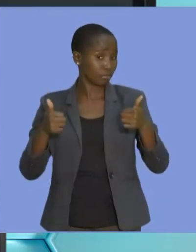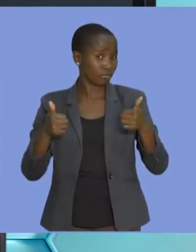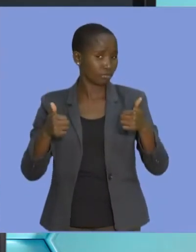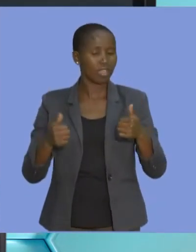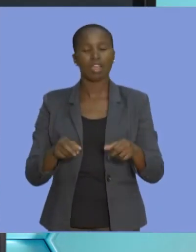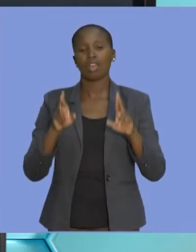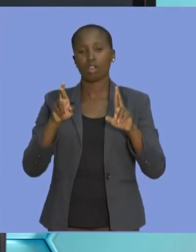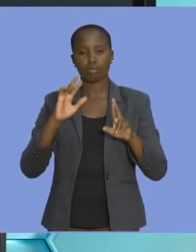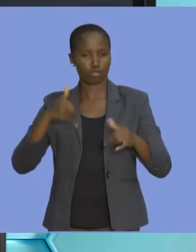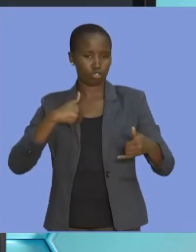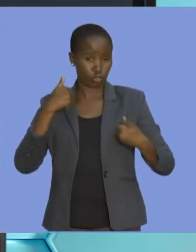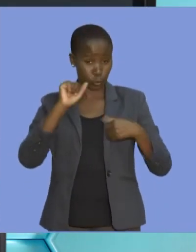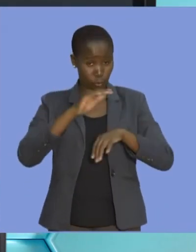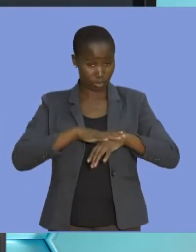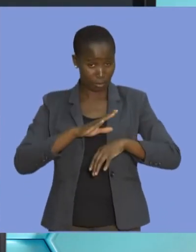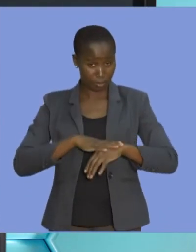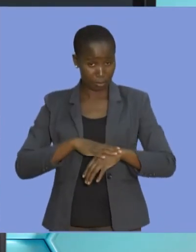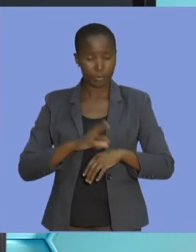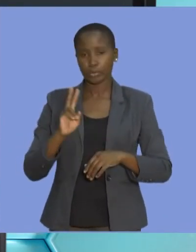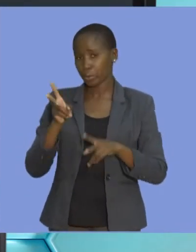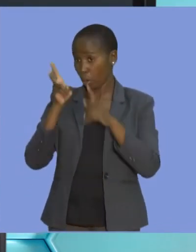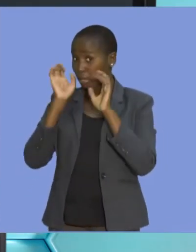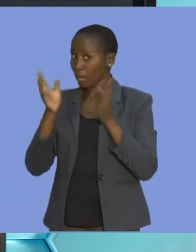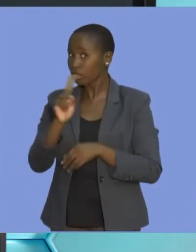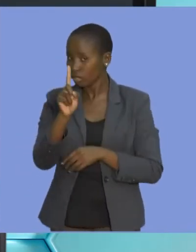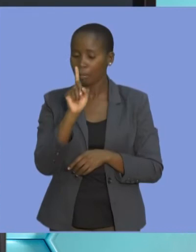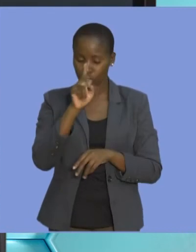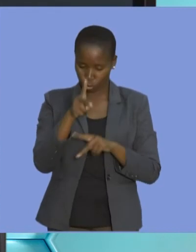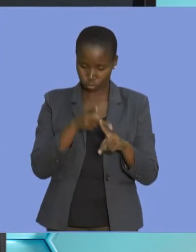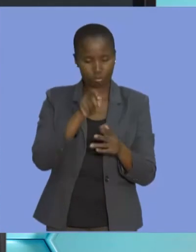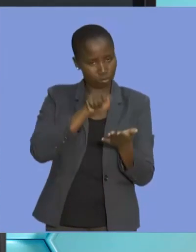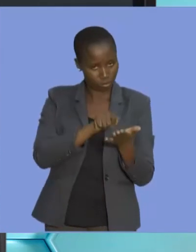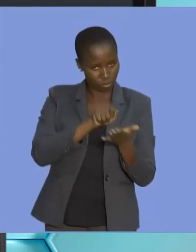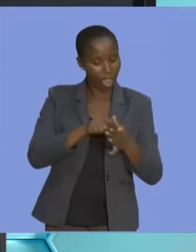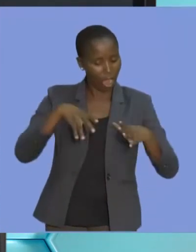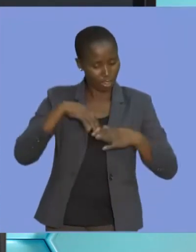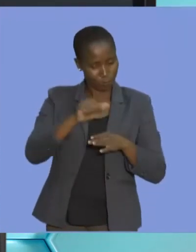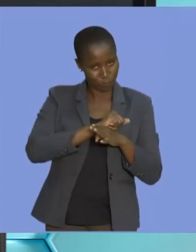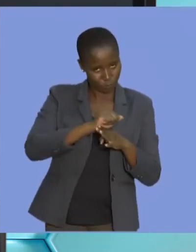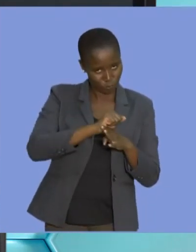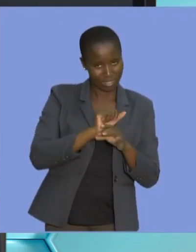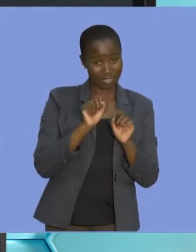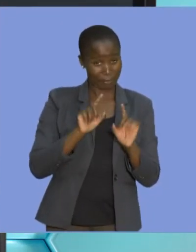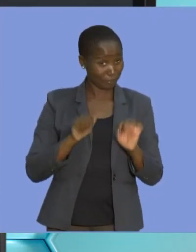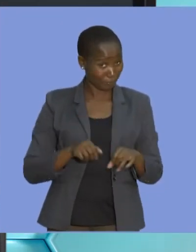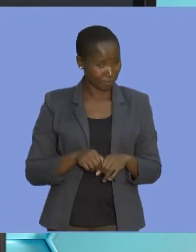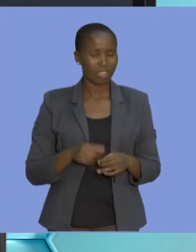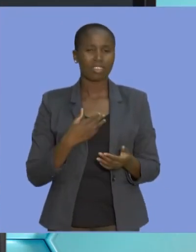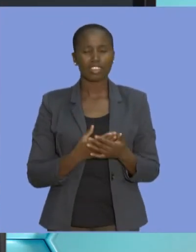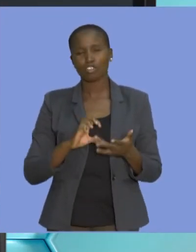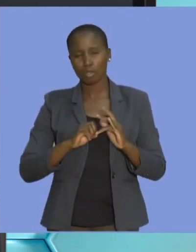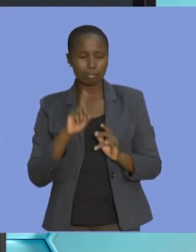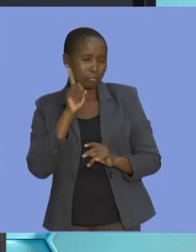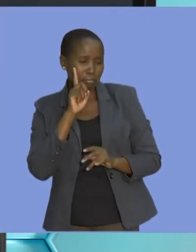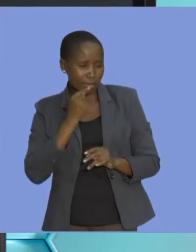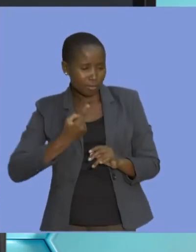time and not observing only. I encourage you to have a pen and paper and to try some of the problems while we're doing